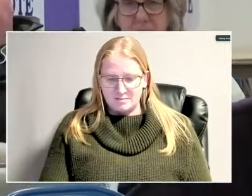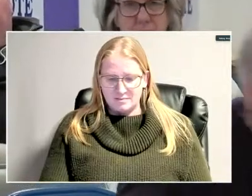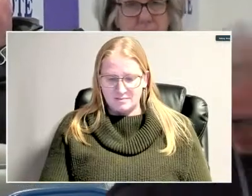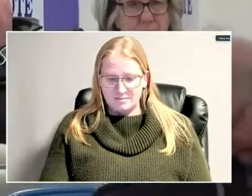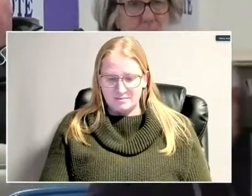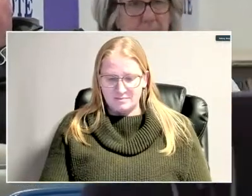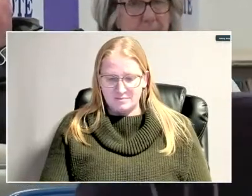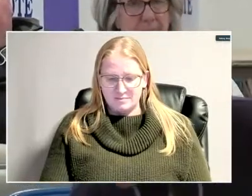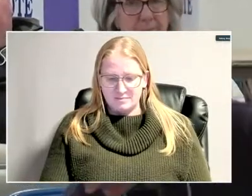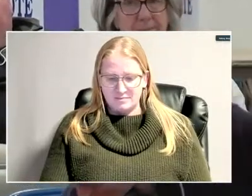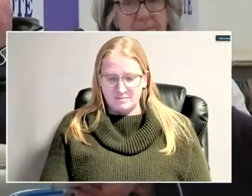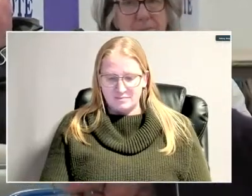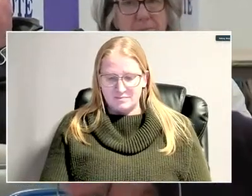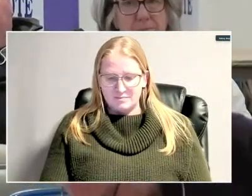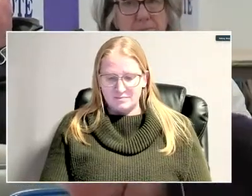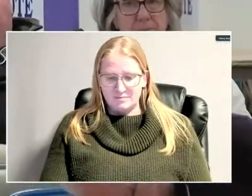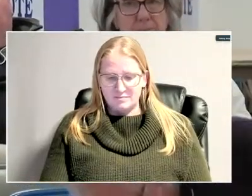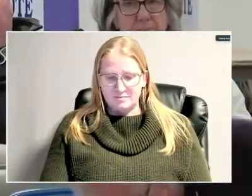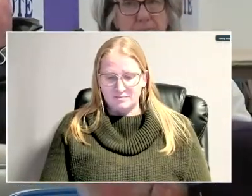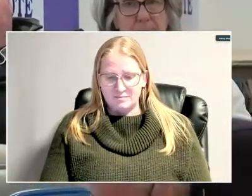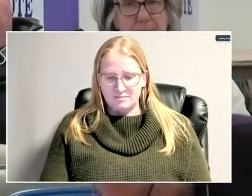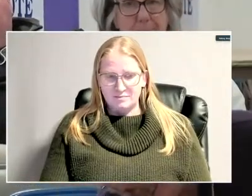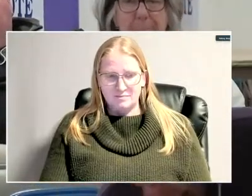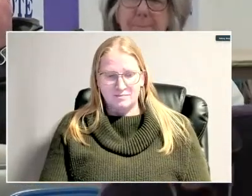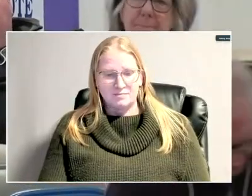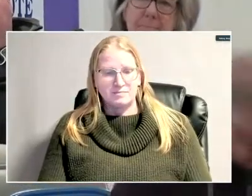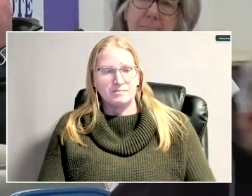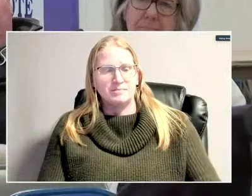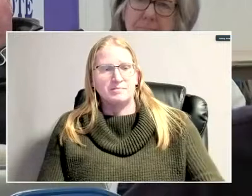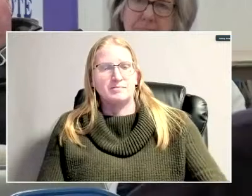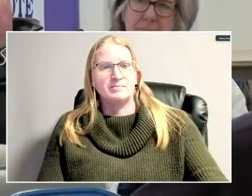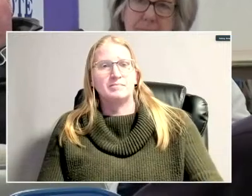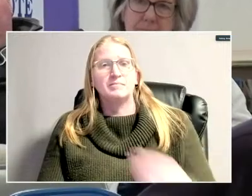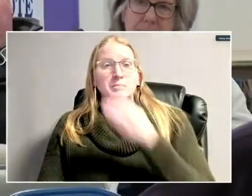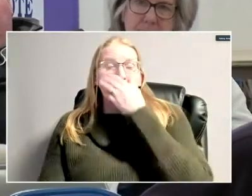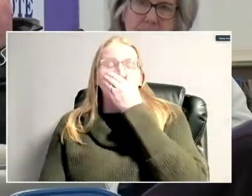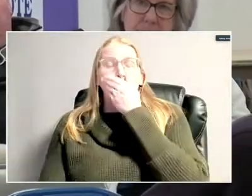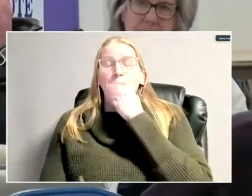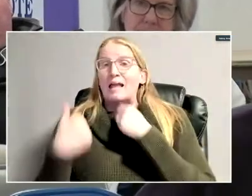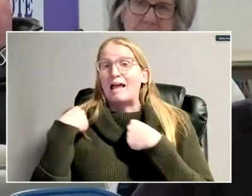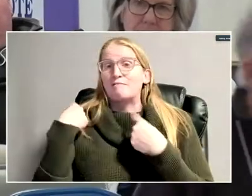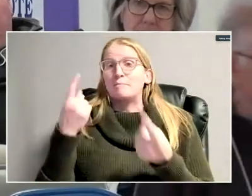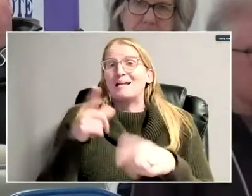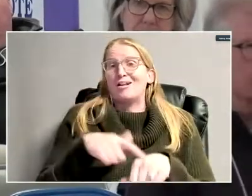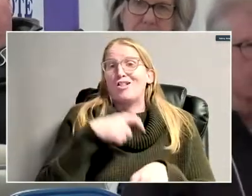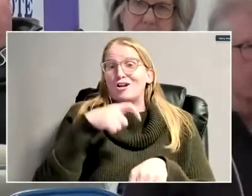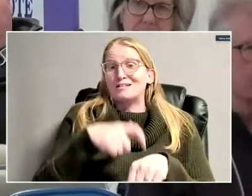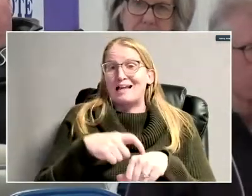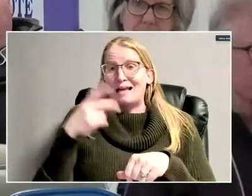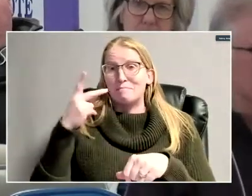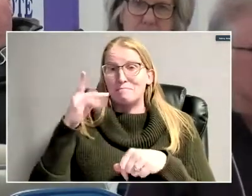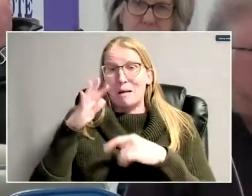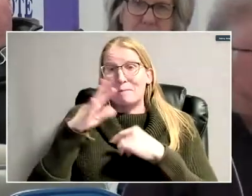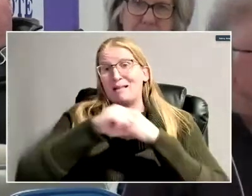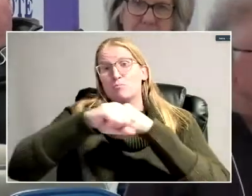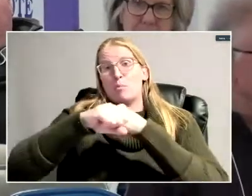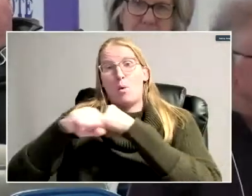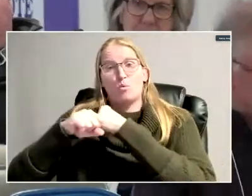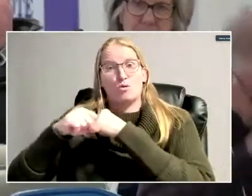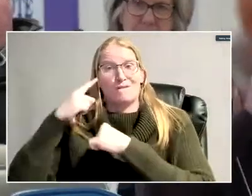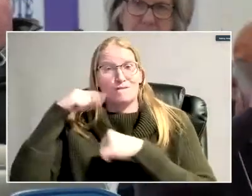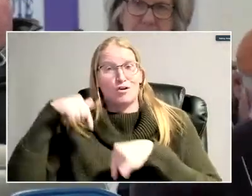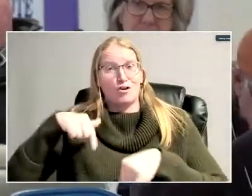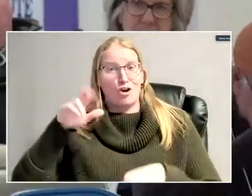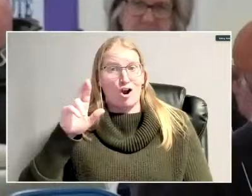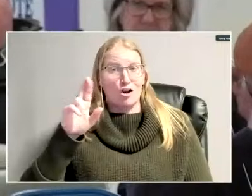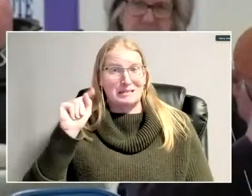Sprite District 3 squared um I have been a longtime public promoter of RTM and